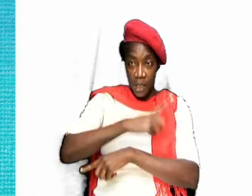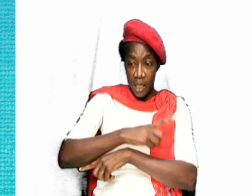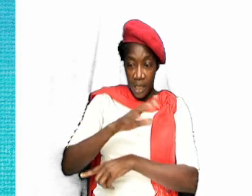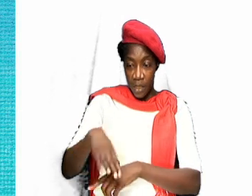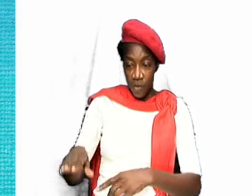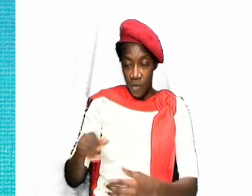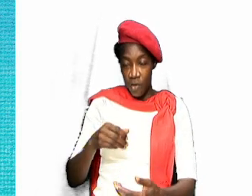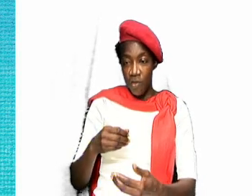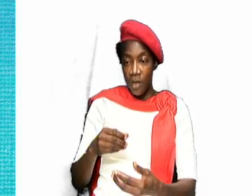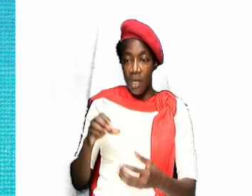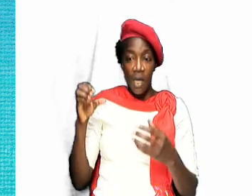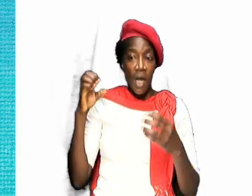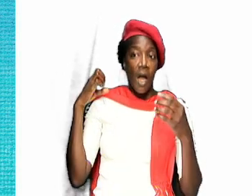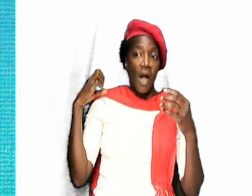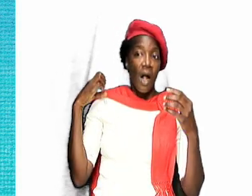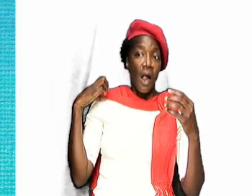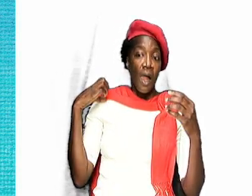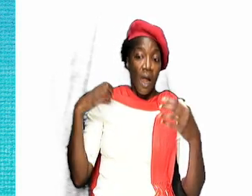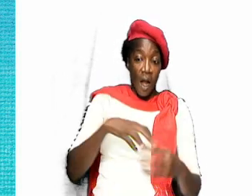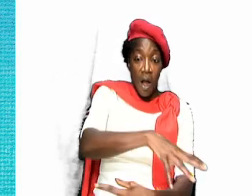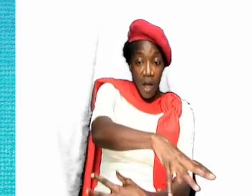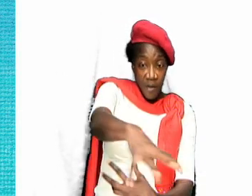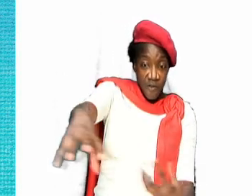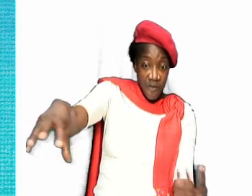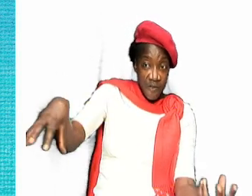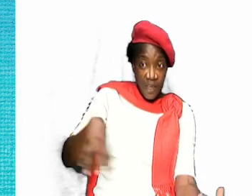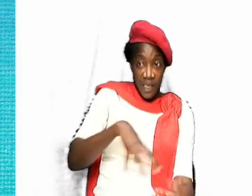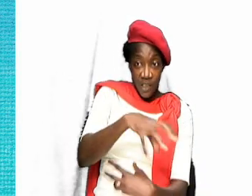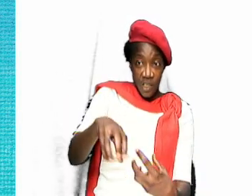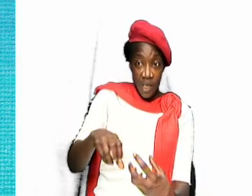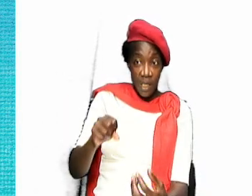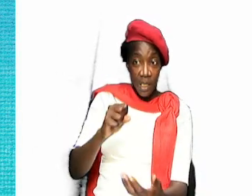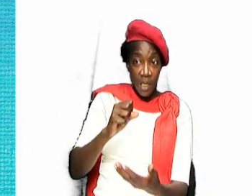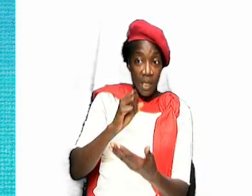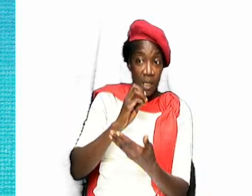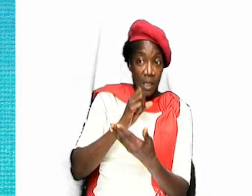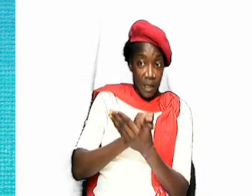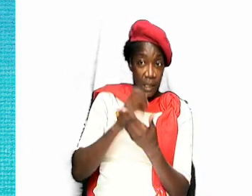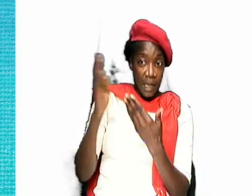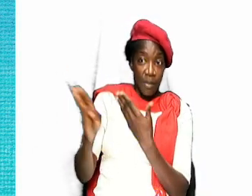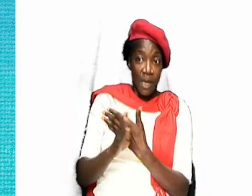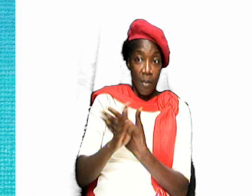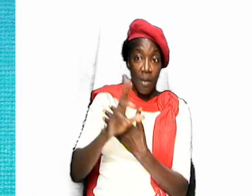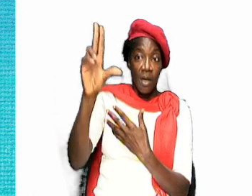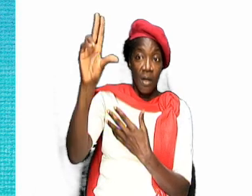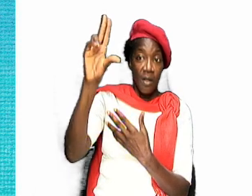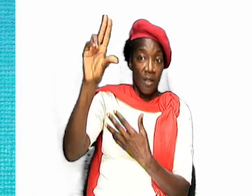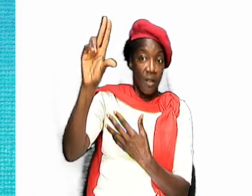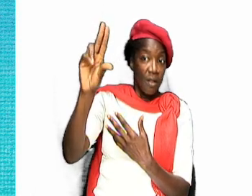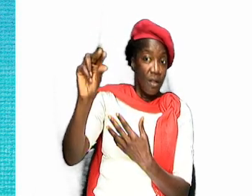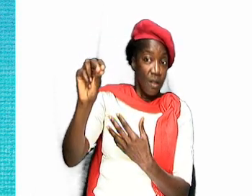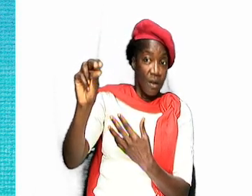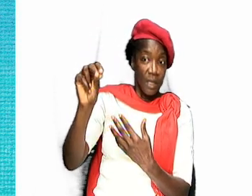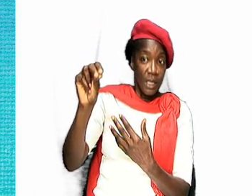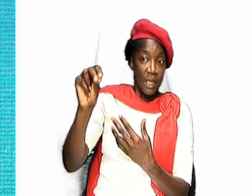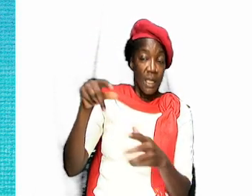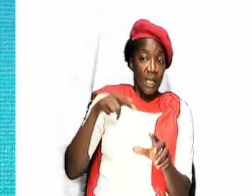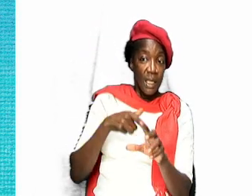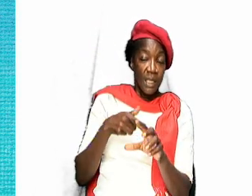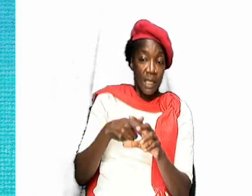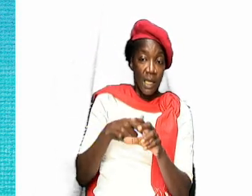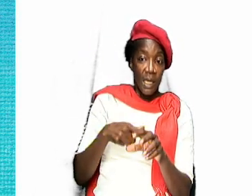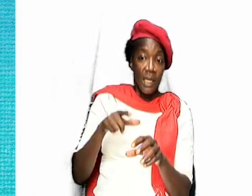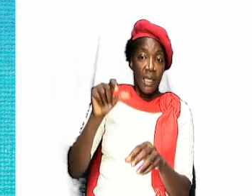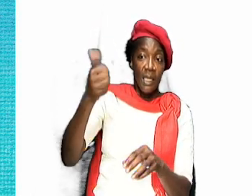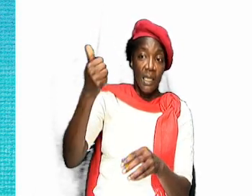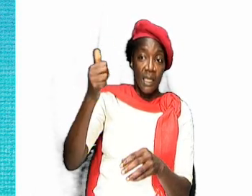this Sunday also, September 30th, and it begins at 10:30 a.m. All